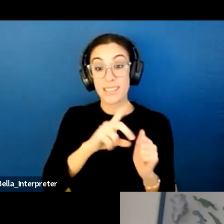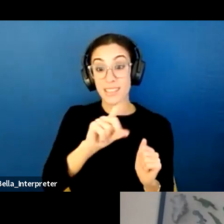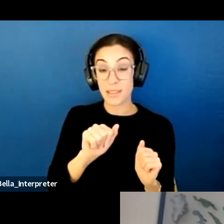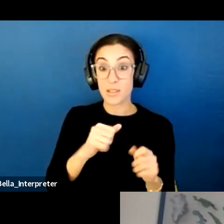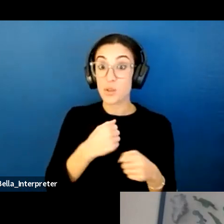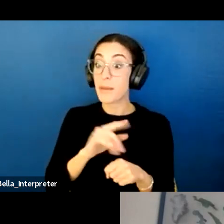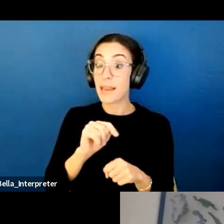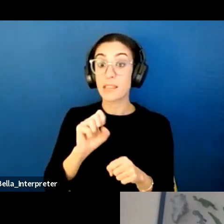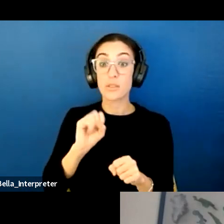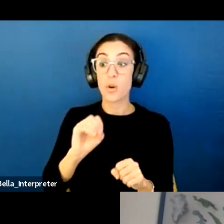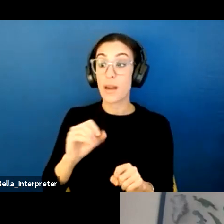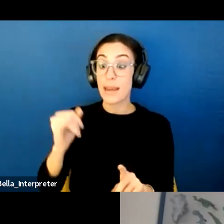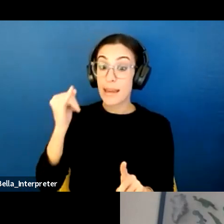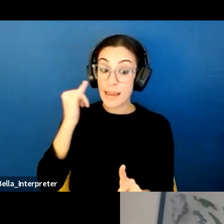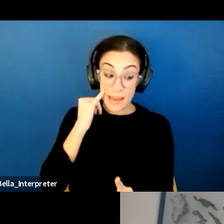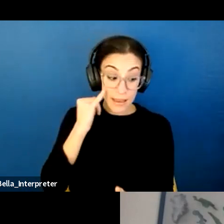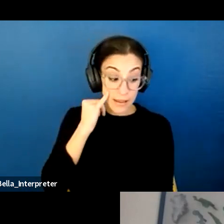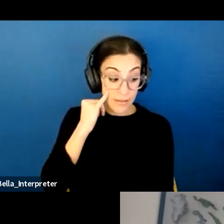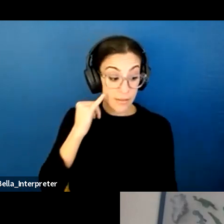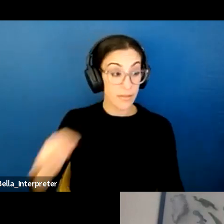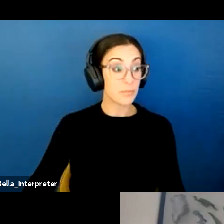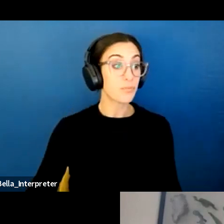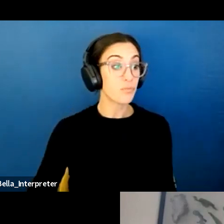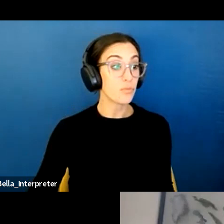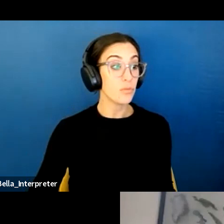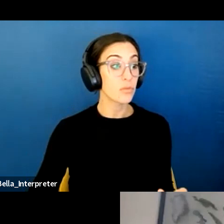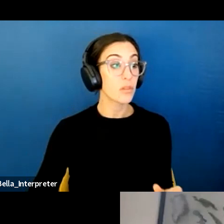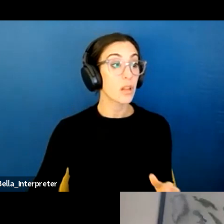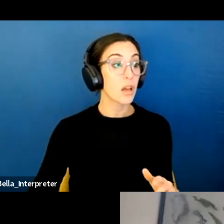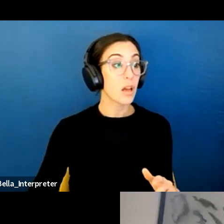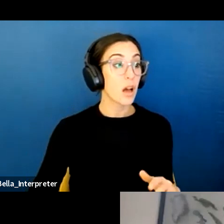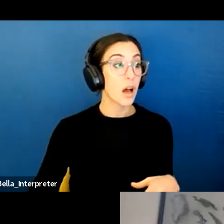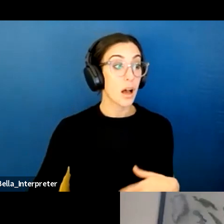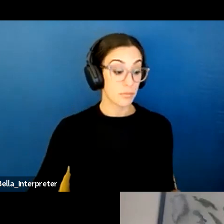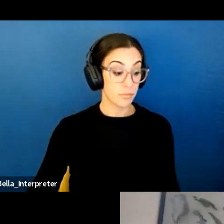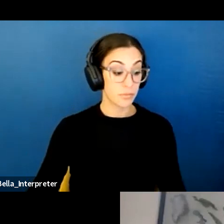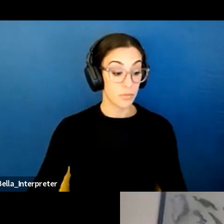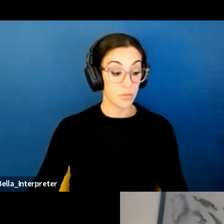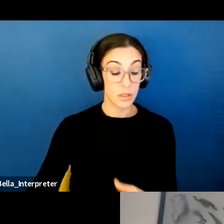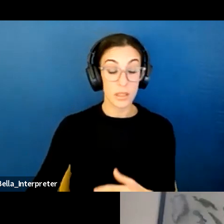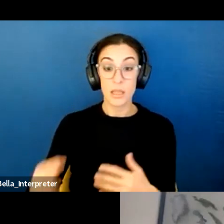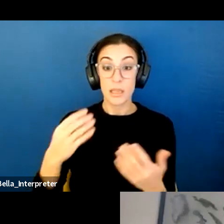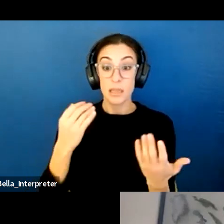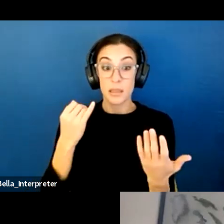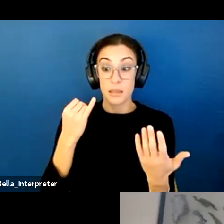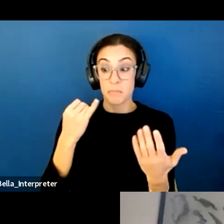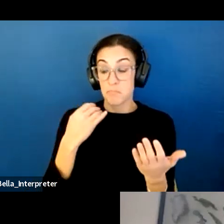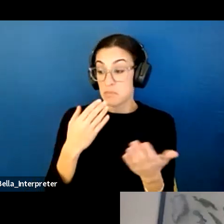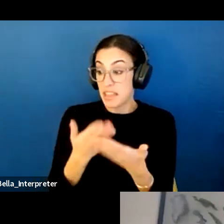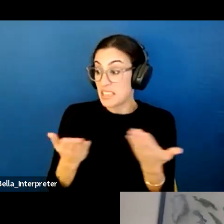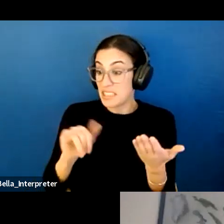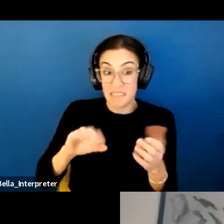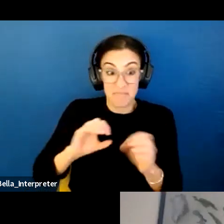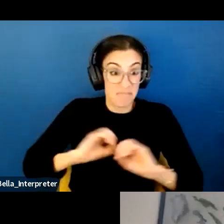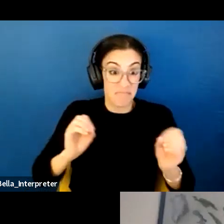activated, different conditions that have nothing to do with the survivability of COVID, like, for